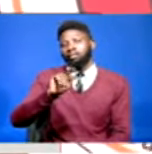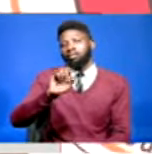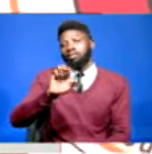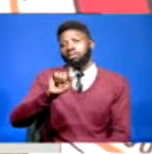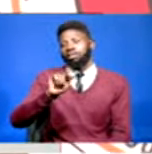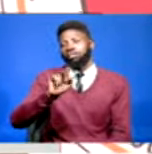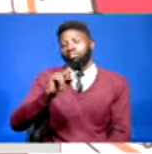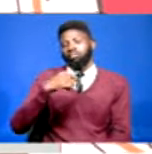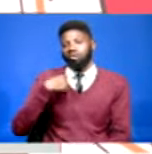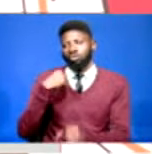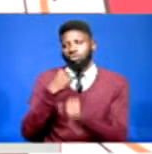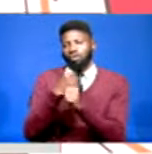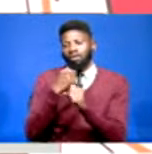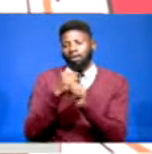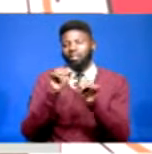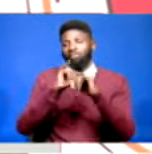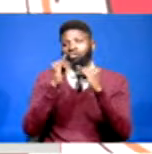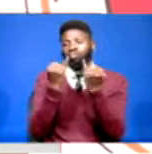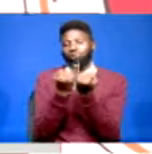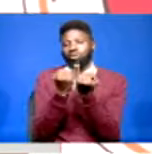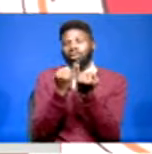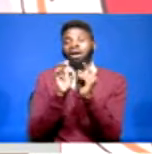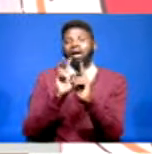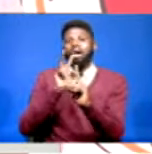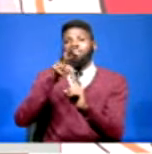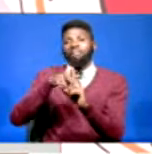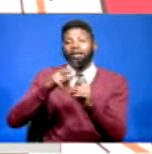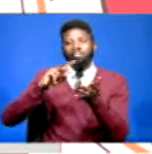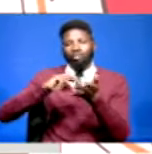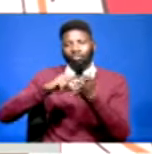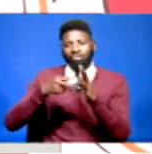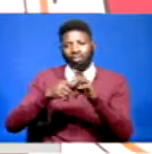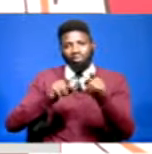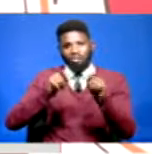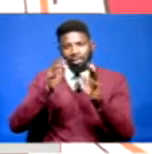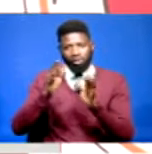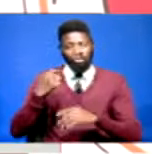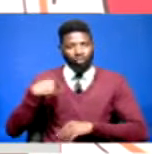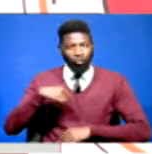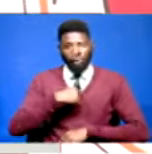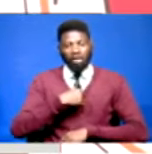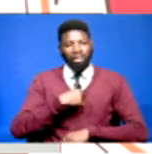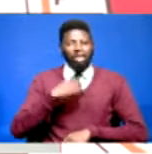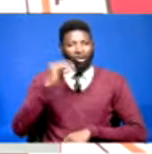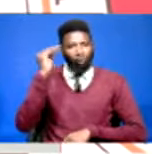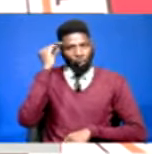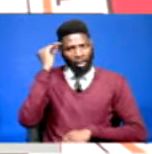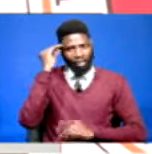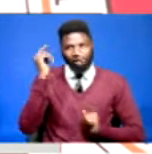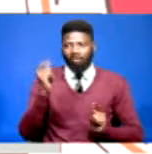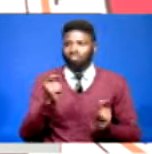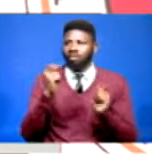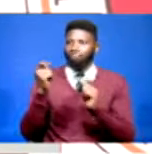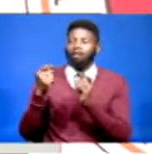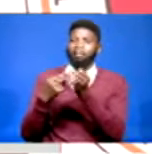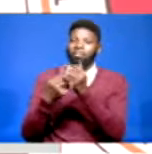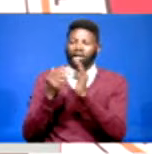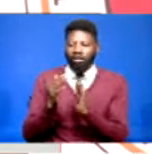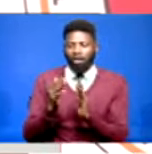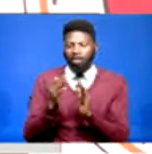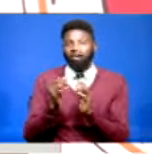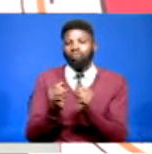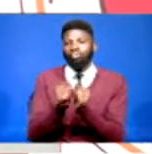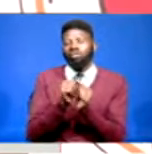Applied Project Management. We are a knowledge transfer partner with IEK and MPK, and we've been